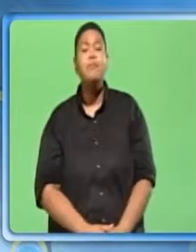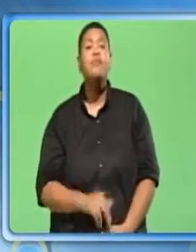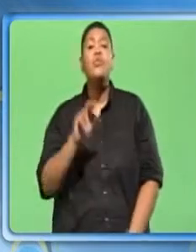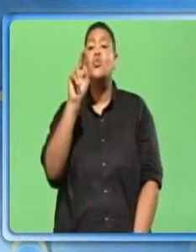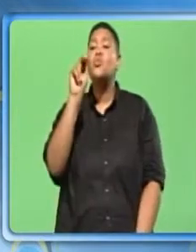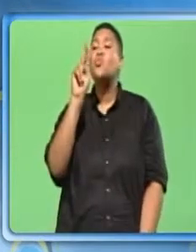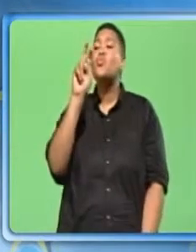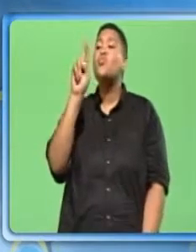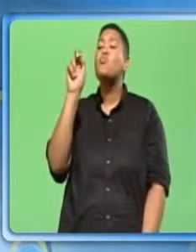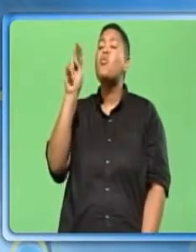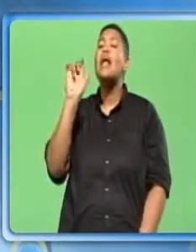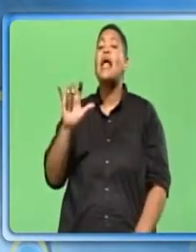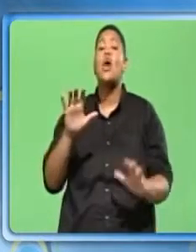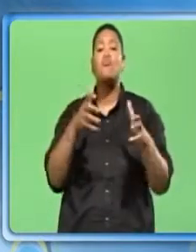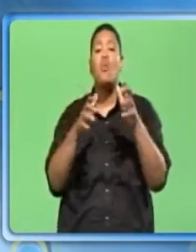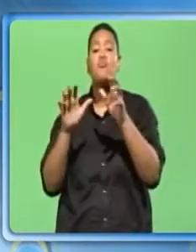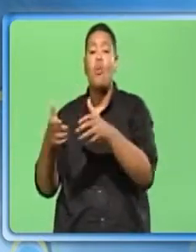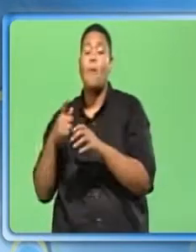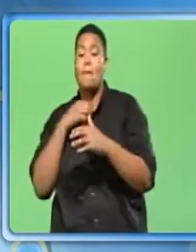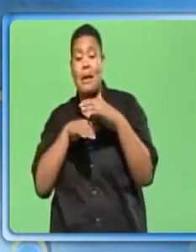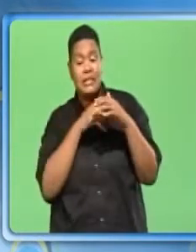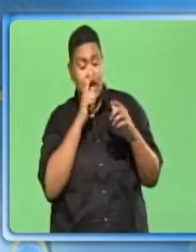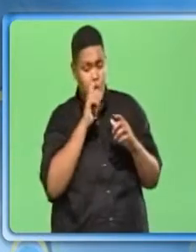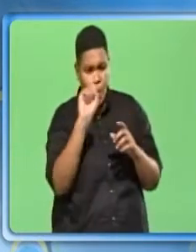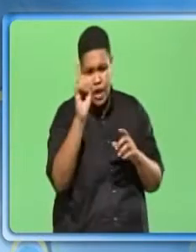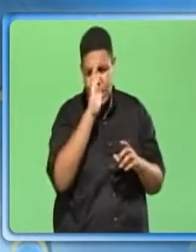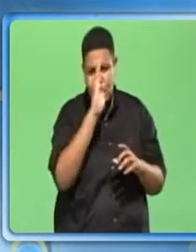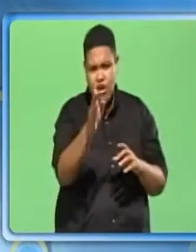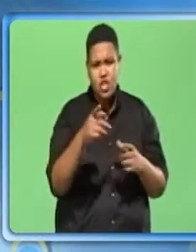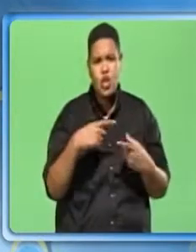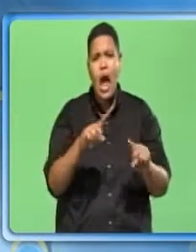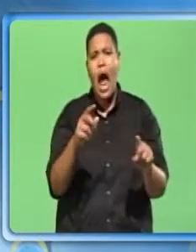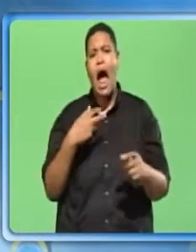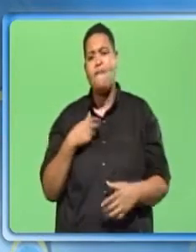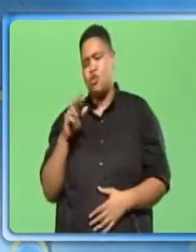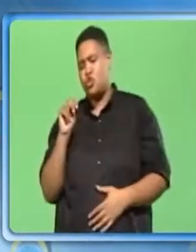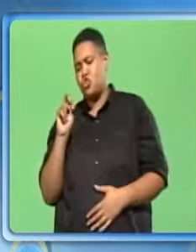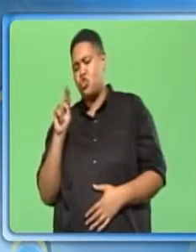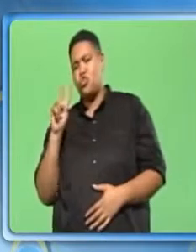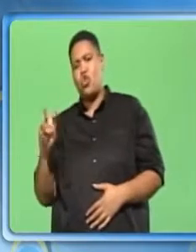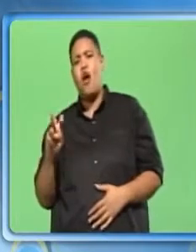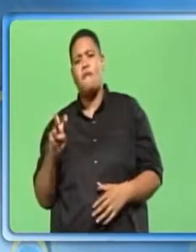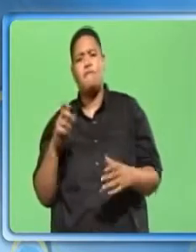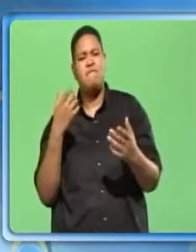Neurons can be grouped based on the direction in which they conduct nerve impulses.